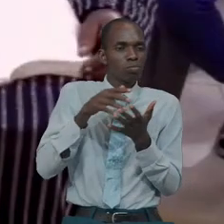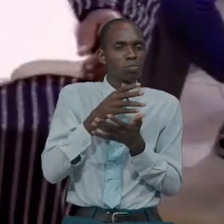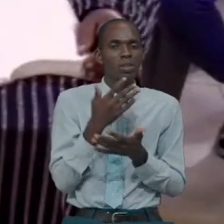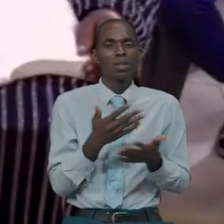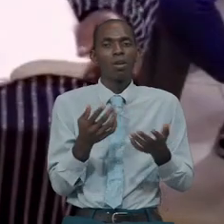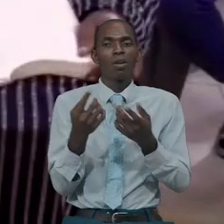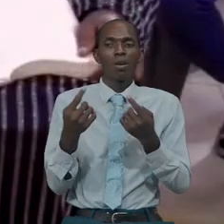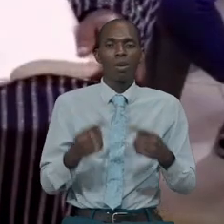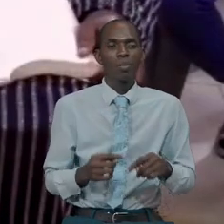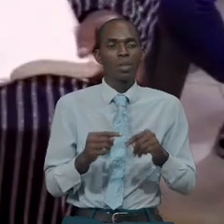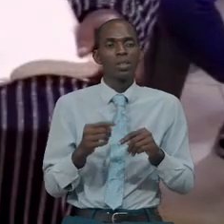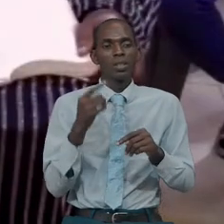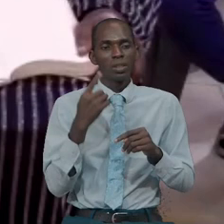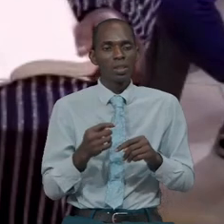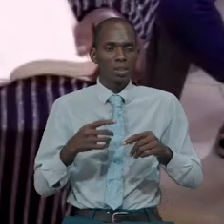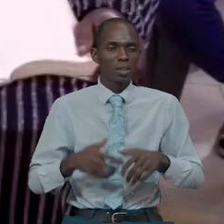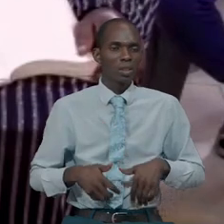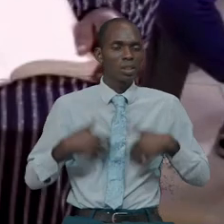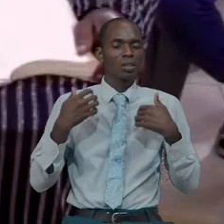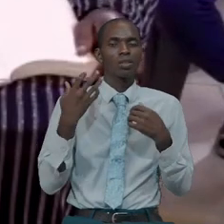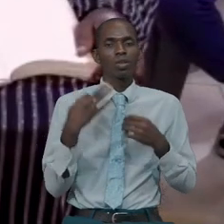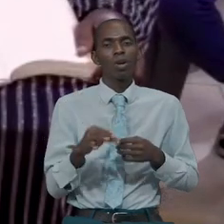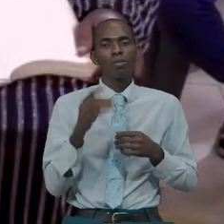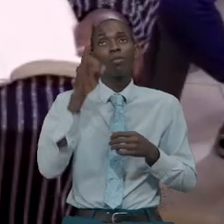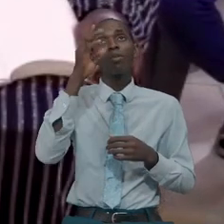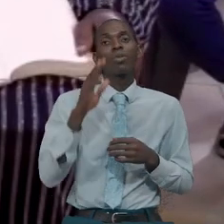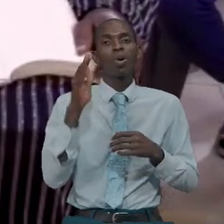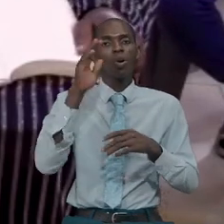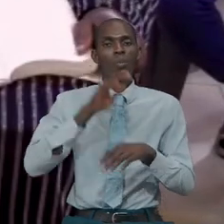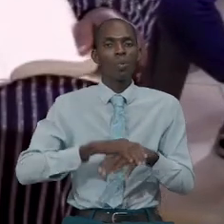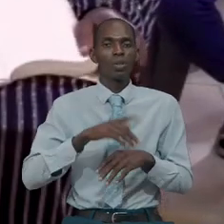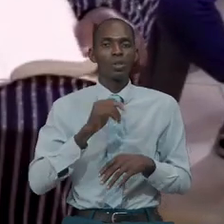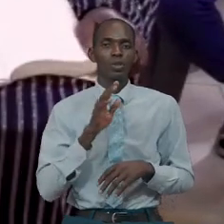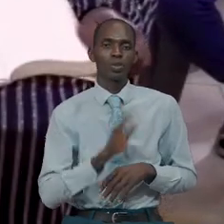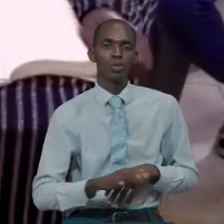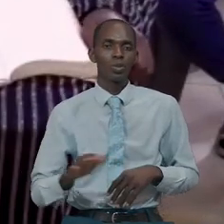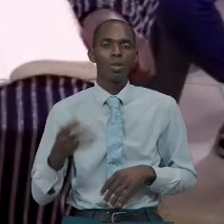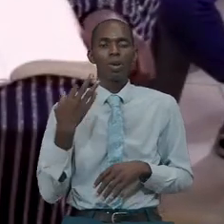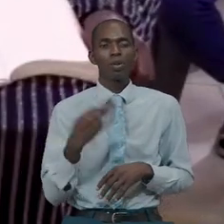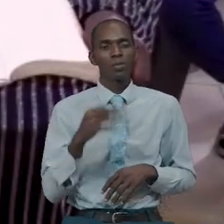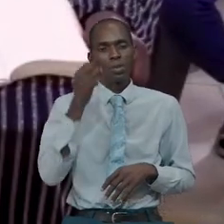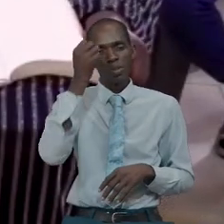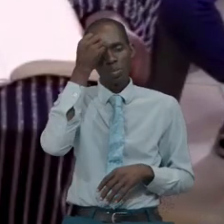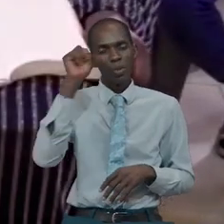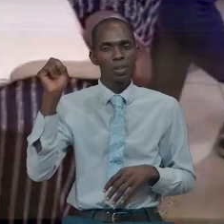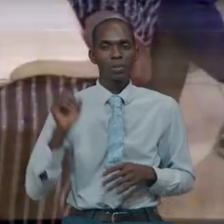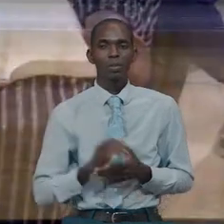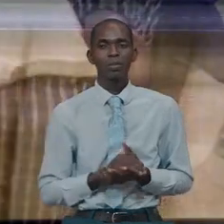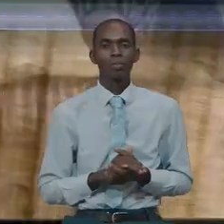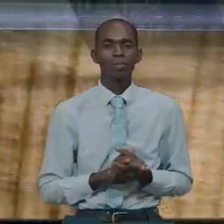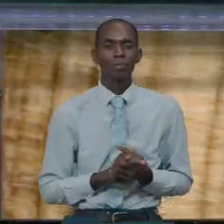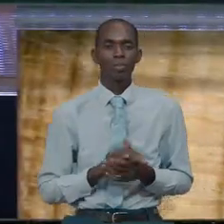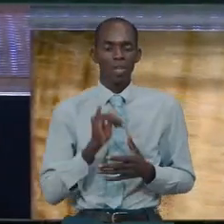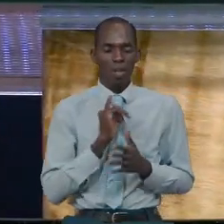because of these things cometh the wrath of God upon the children of disobedience.